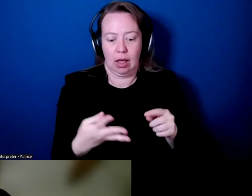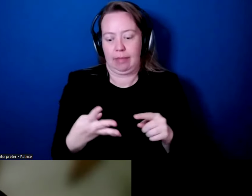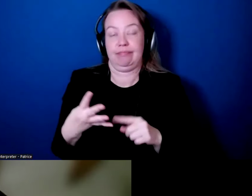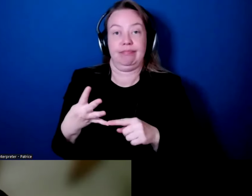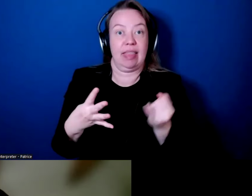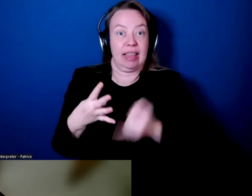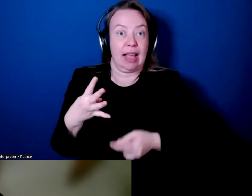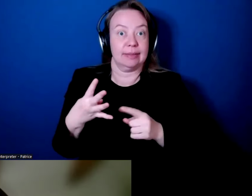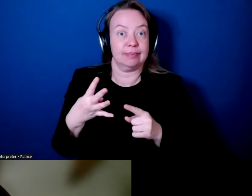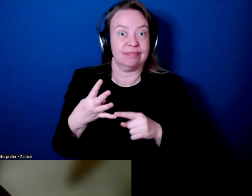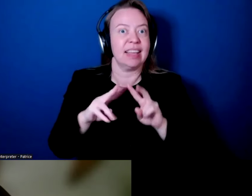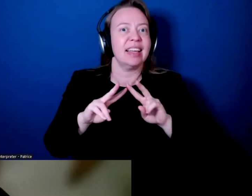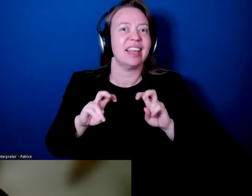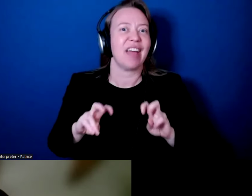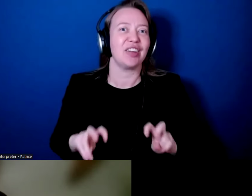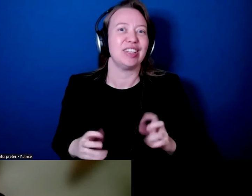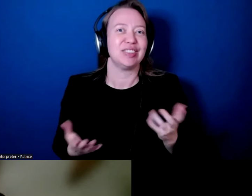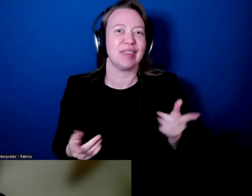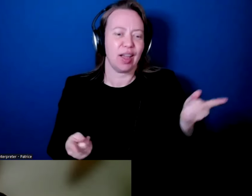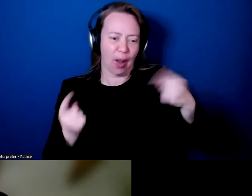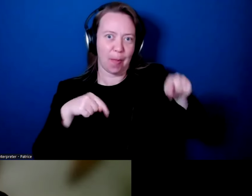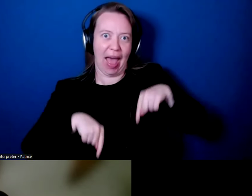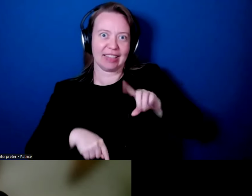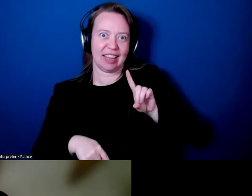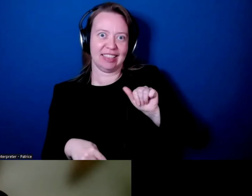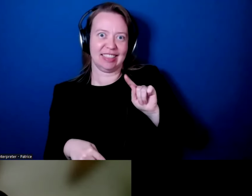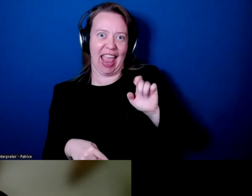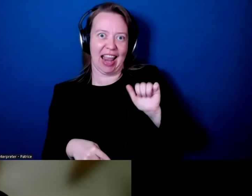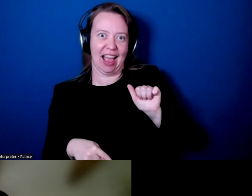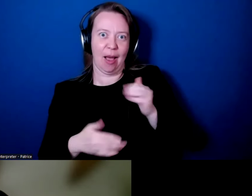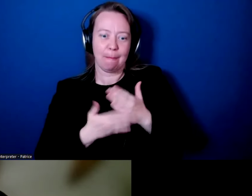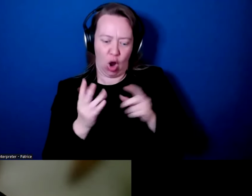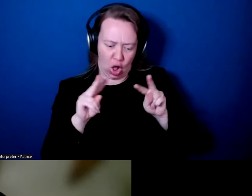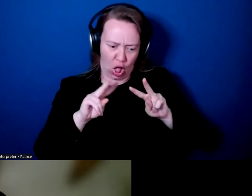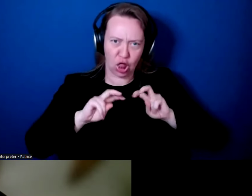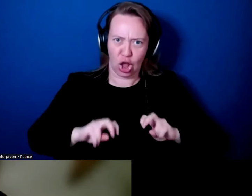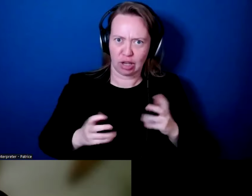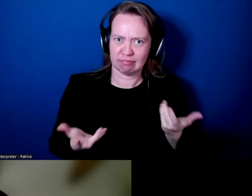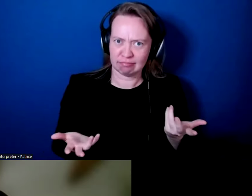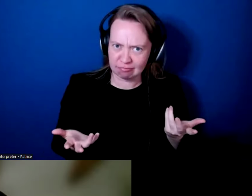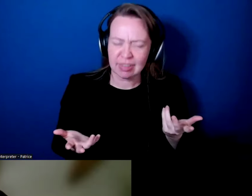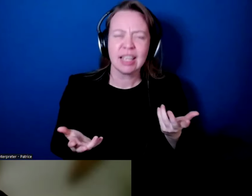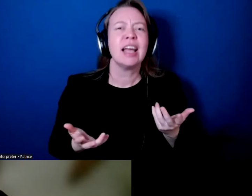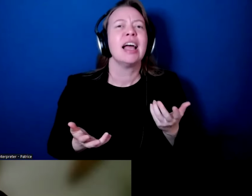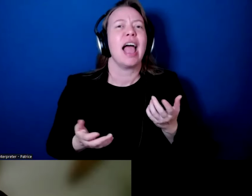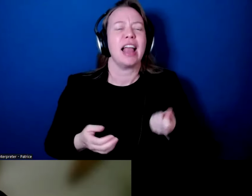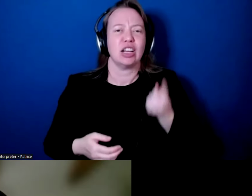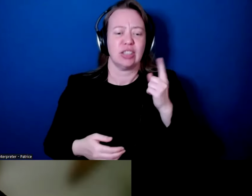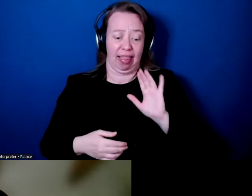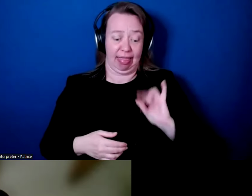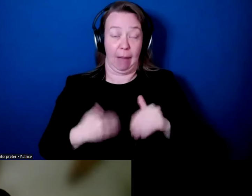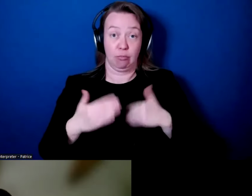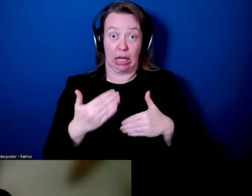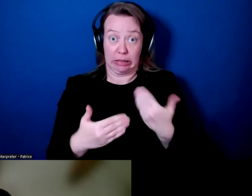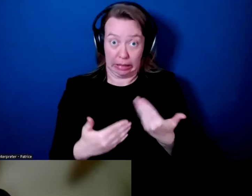say is just evaluation. Let's come back to the data piece, but just the importance of evaluating how the process goes in order